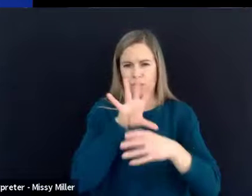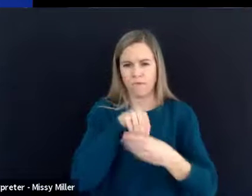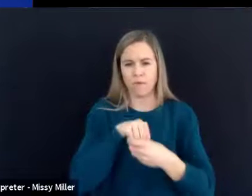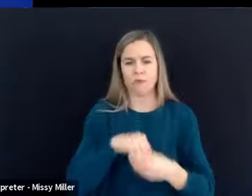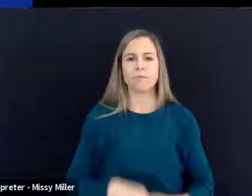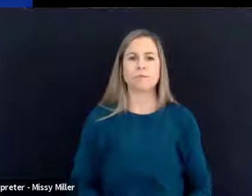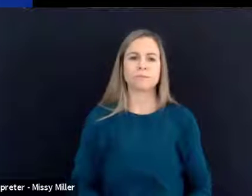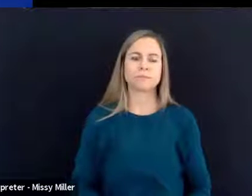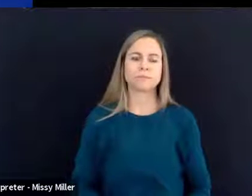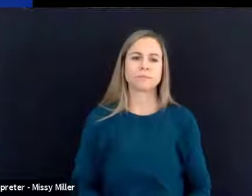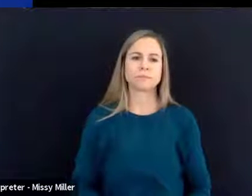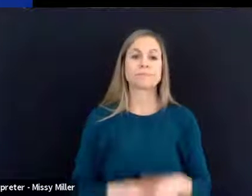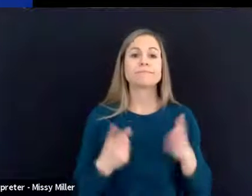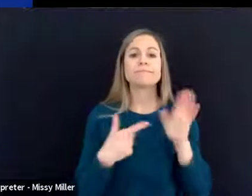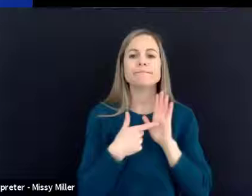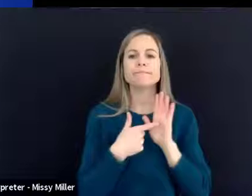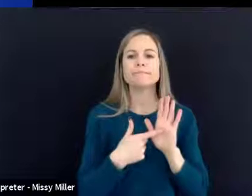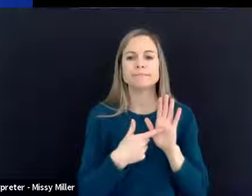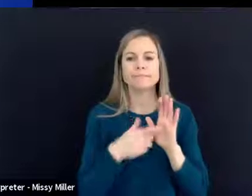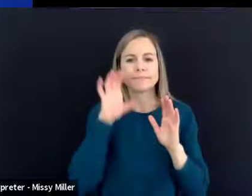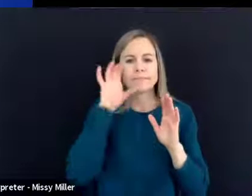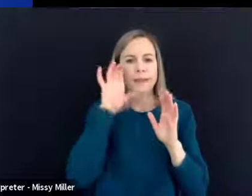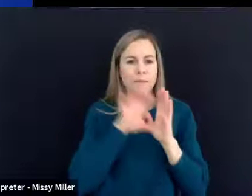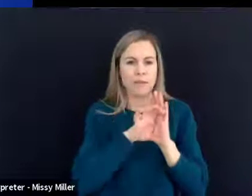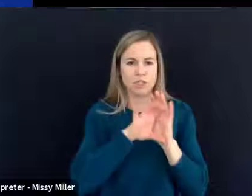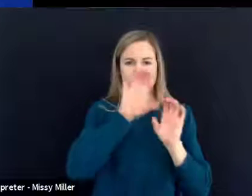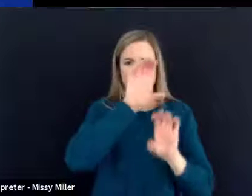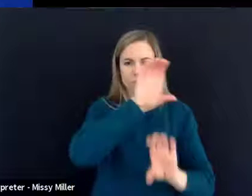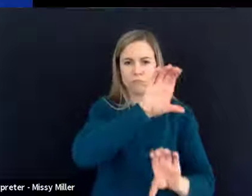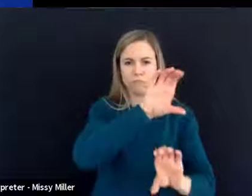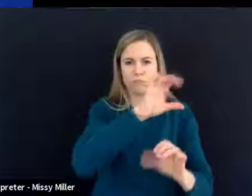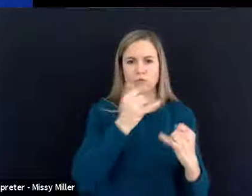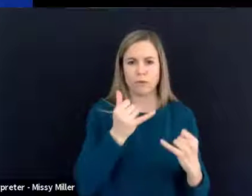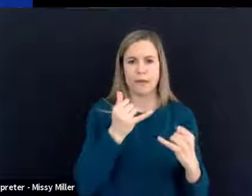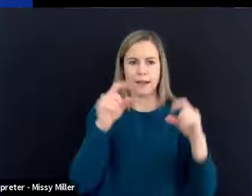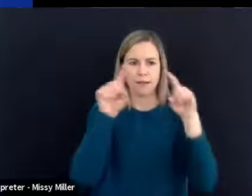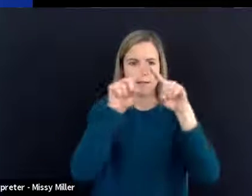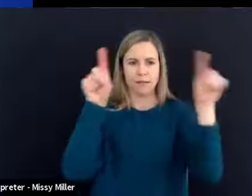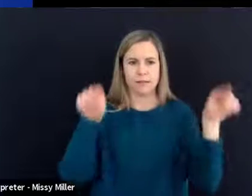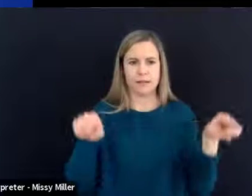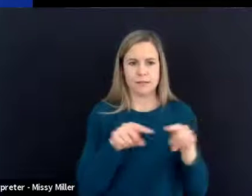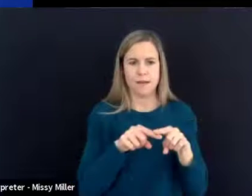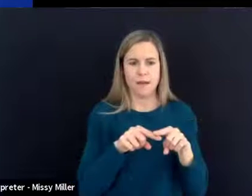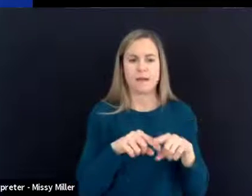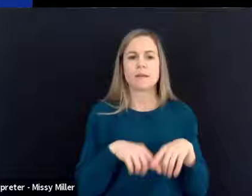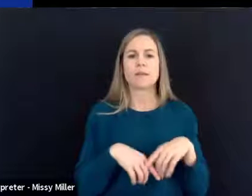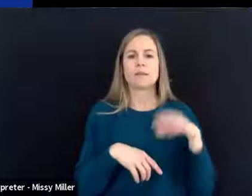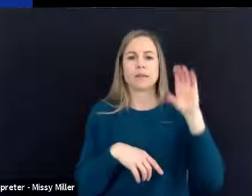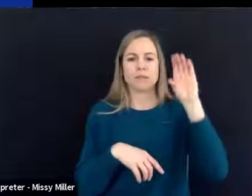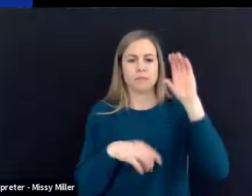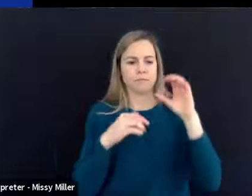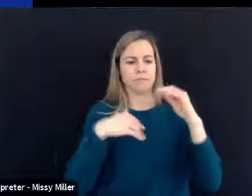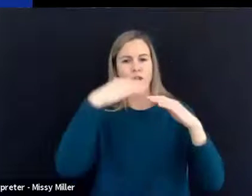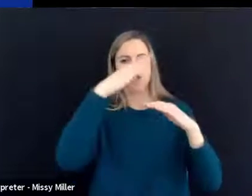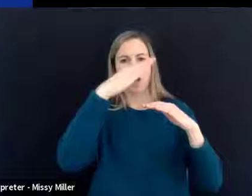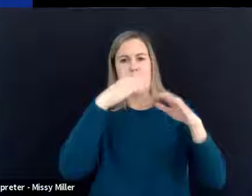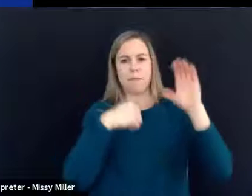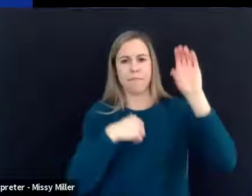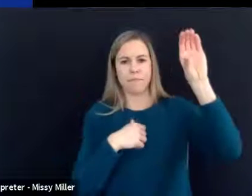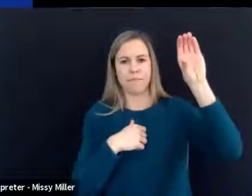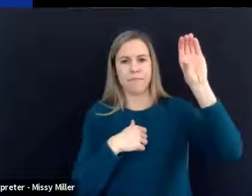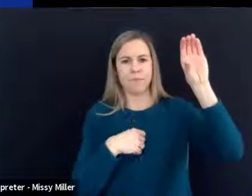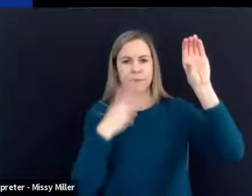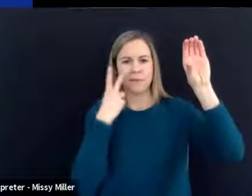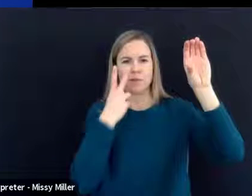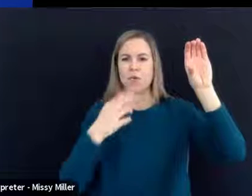So this is a picture that you'll see. There's 2 images on the screen right now. The top image is of